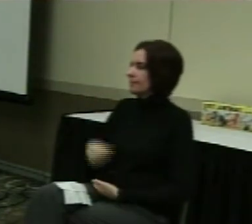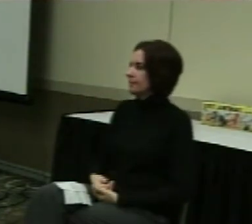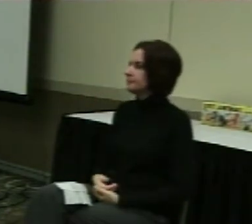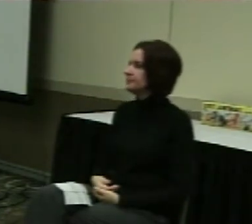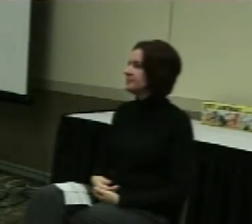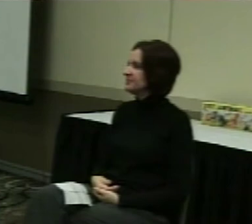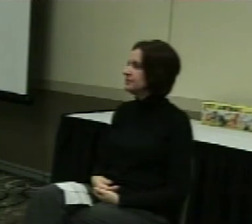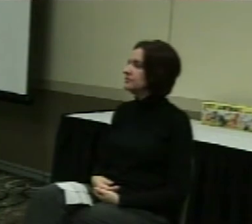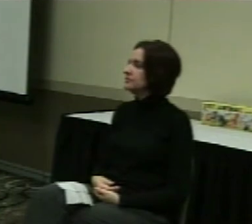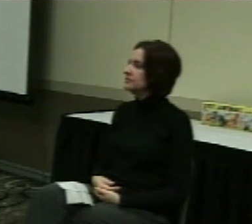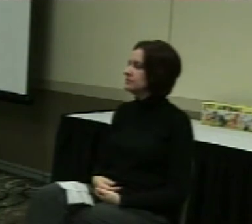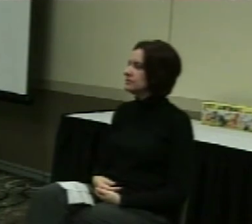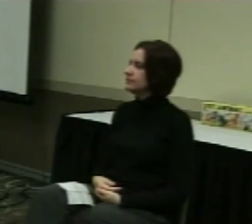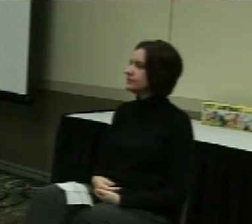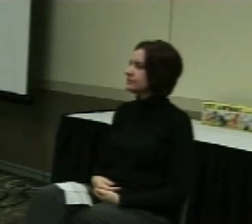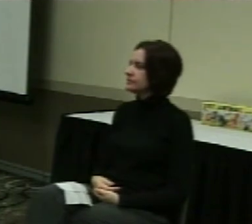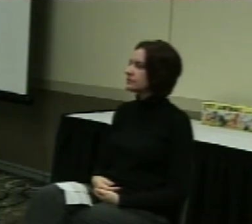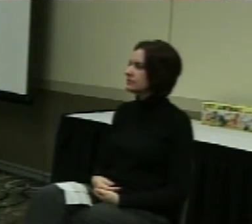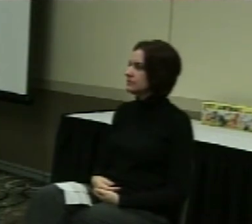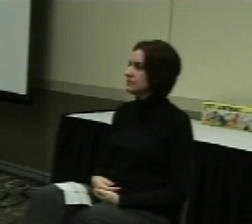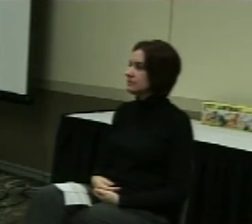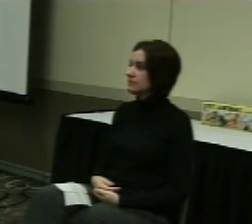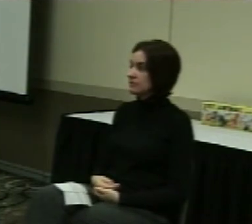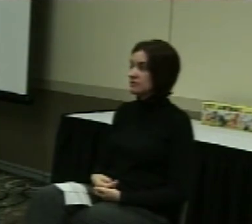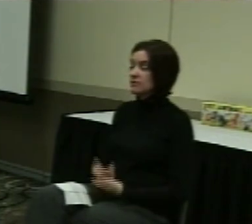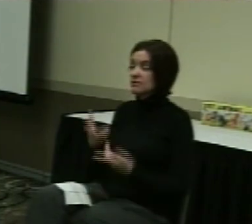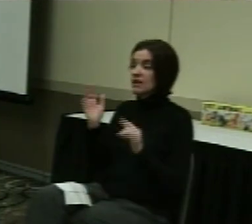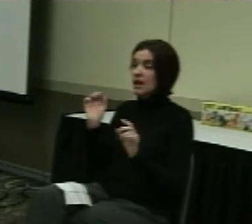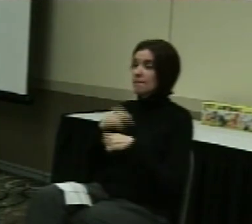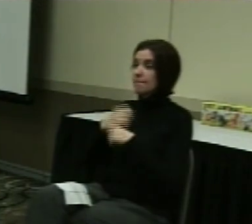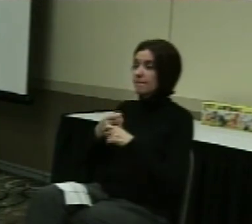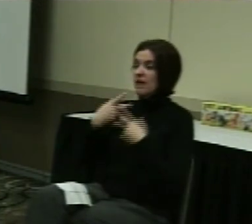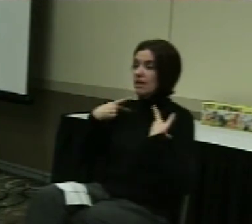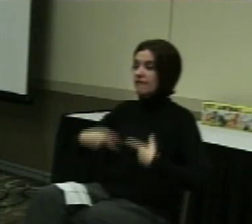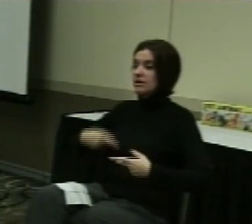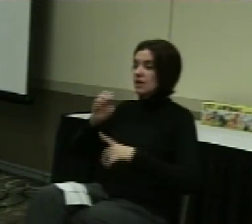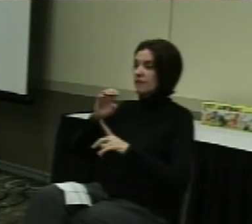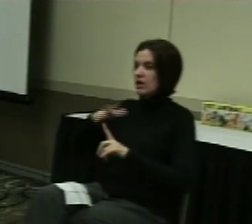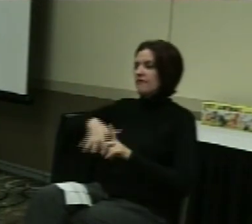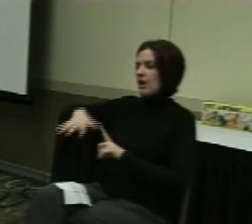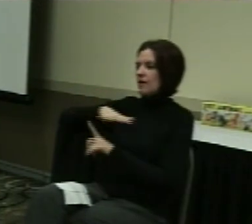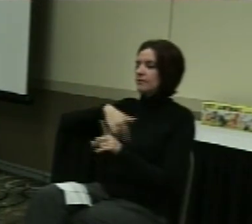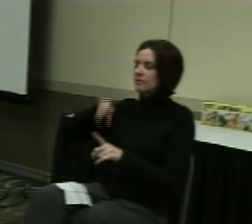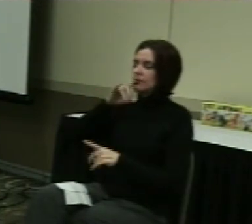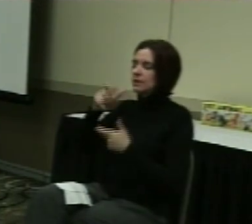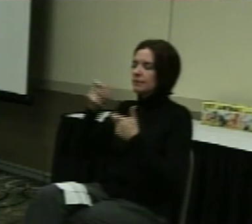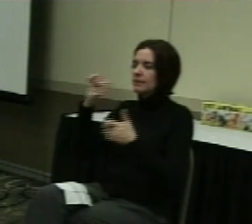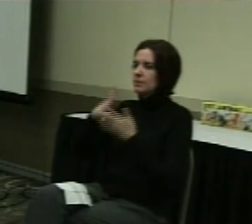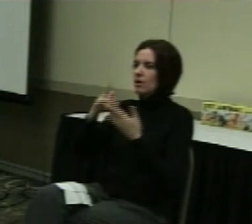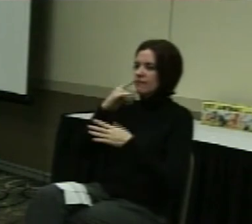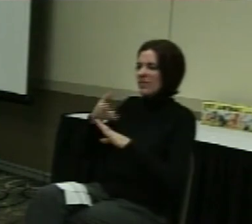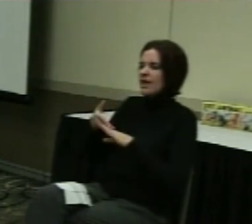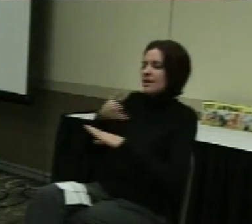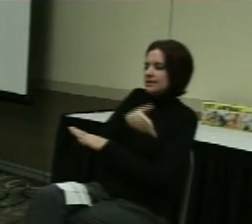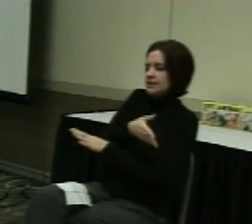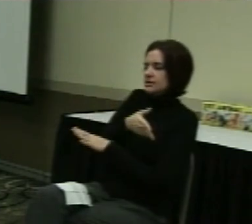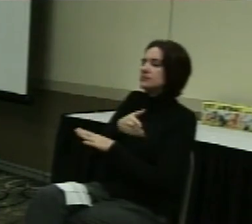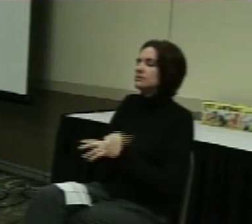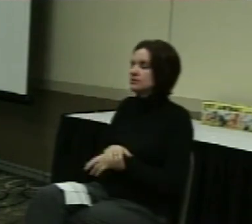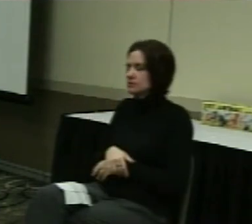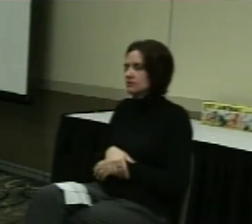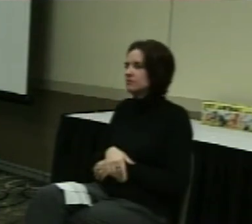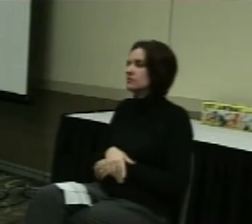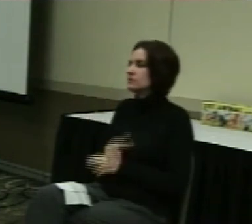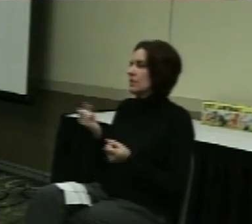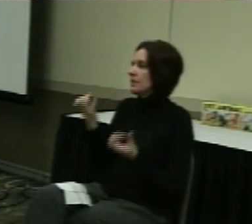means, that make the physical environment a very, very, very big part of antecedent. So therefore, there are so